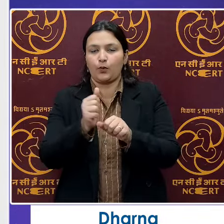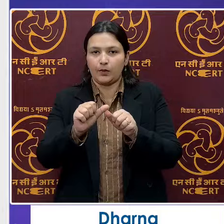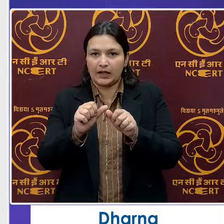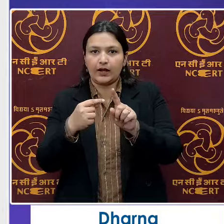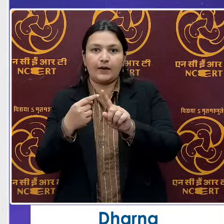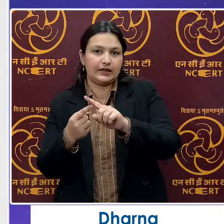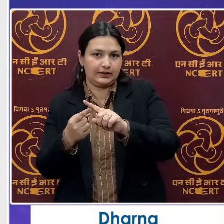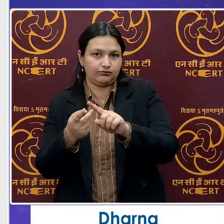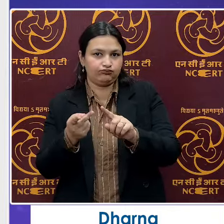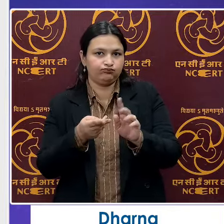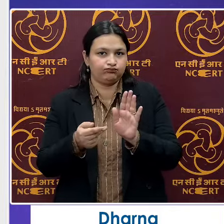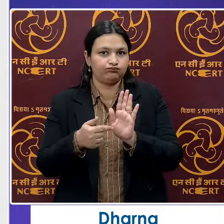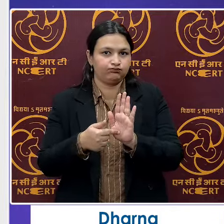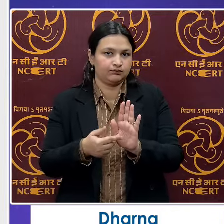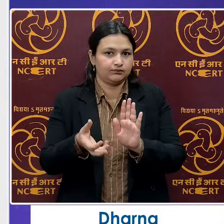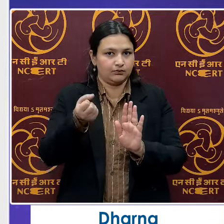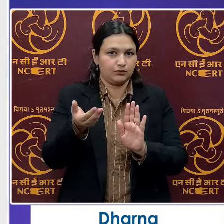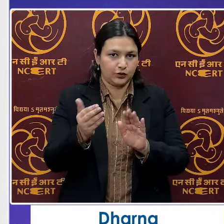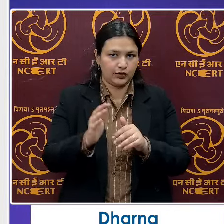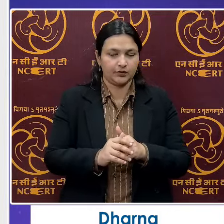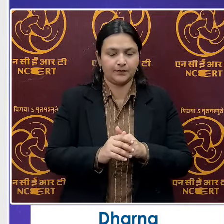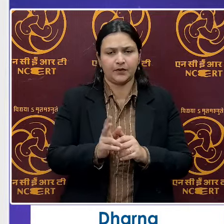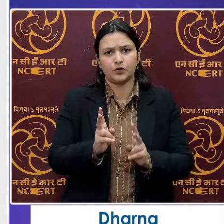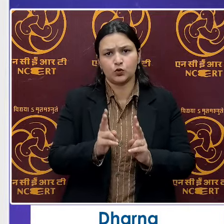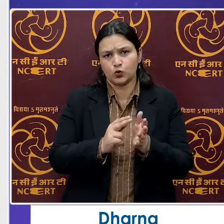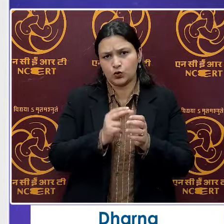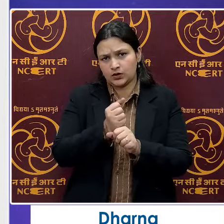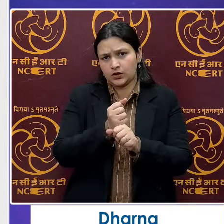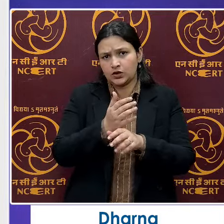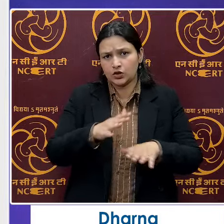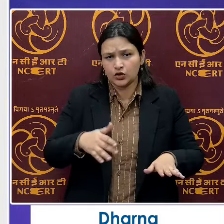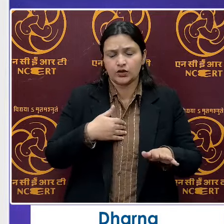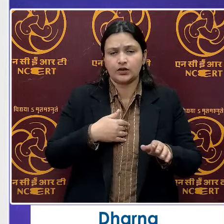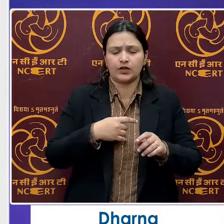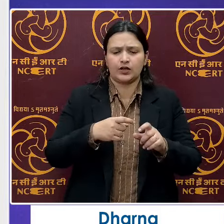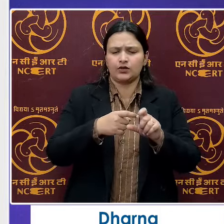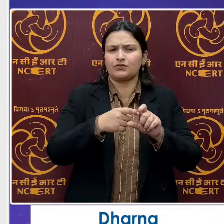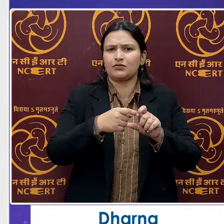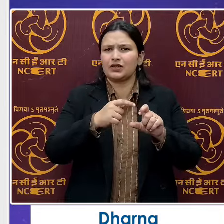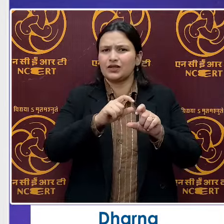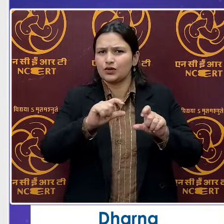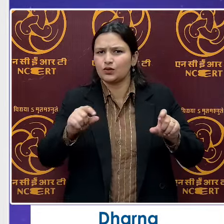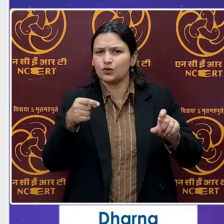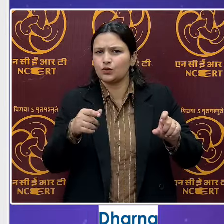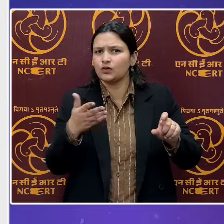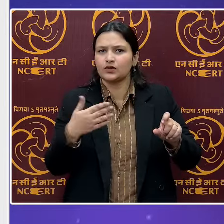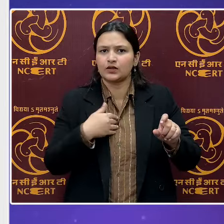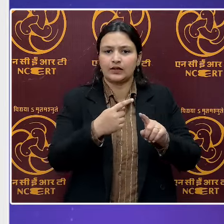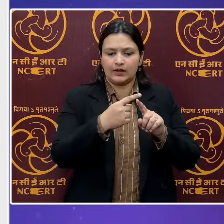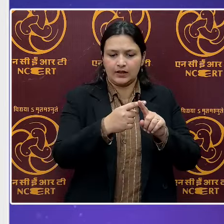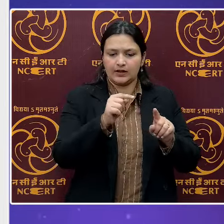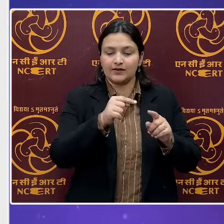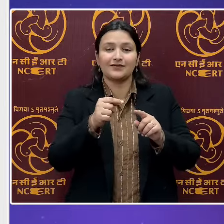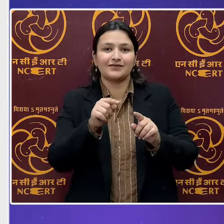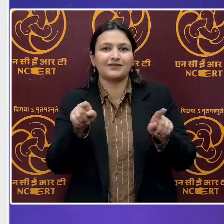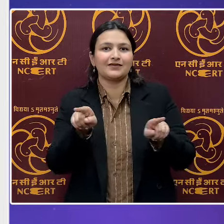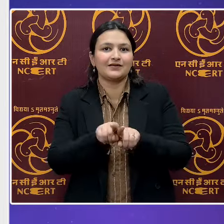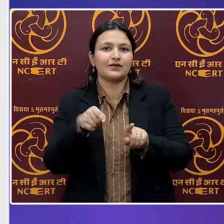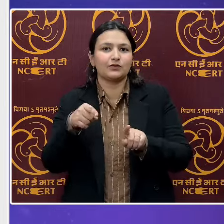Okay. The general equation for a simple harmonic oscillator is either x is equal to A cos omega